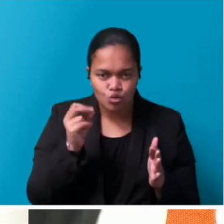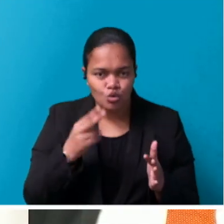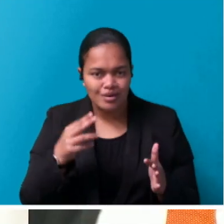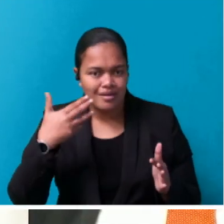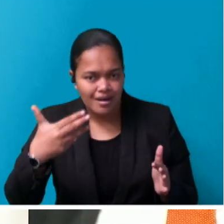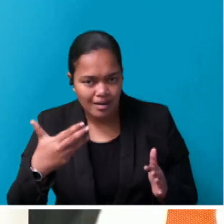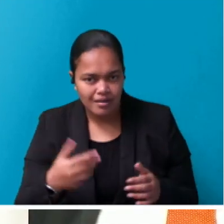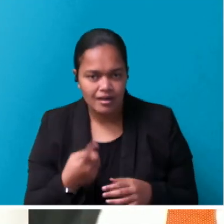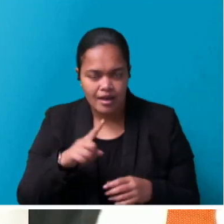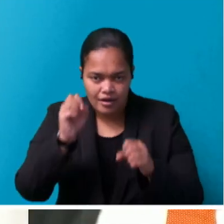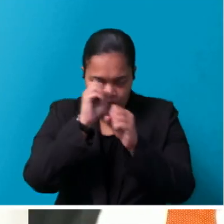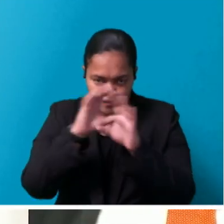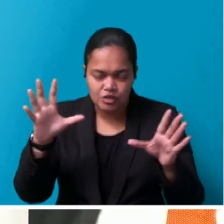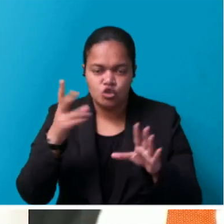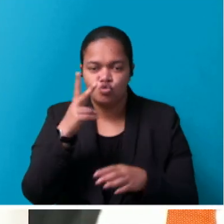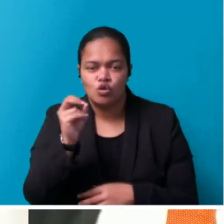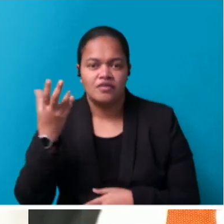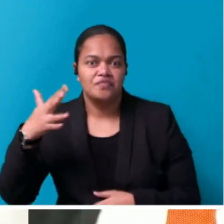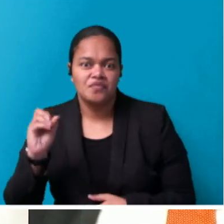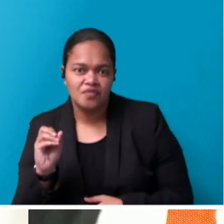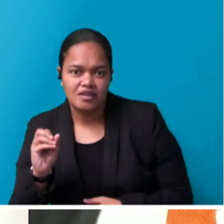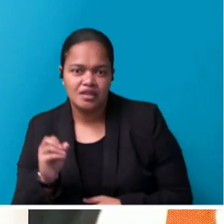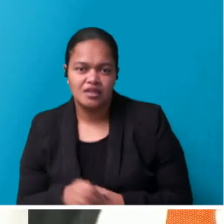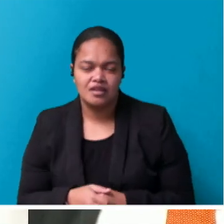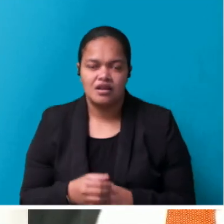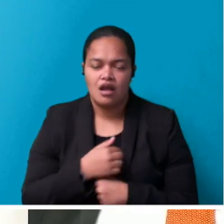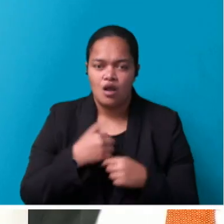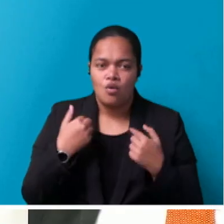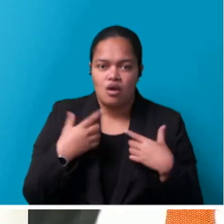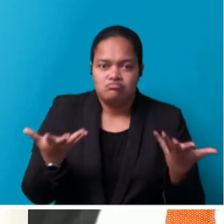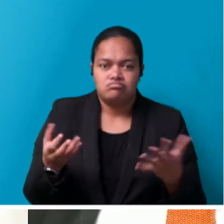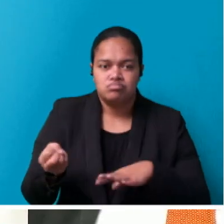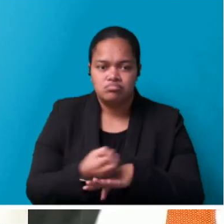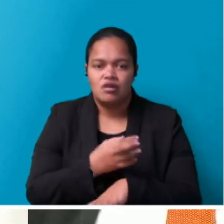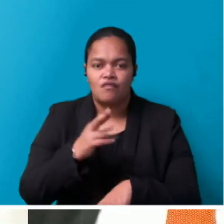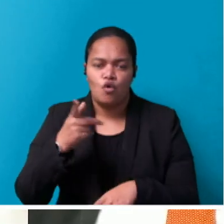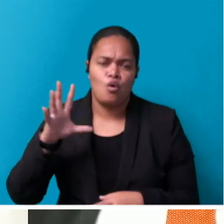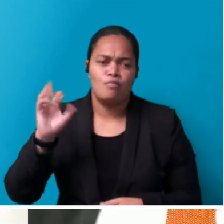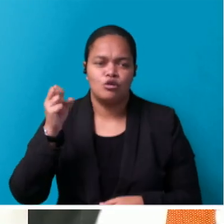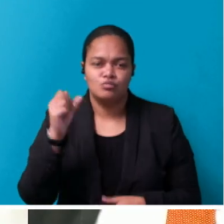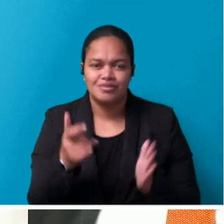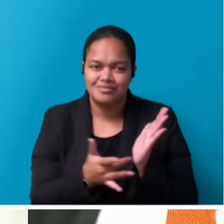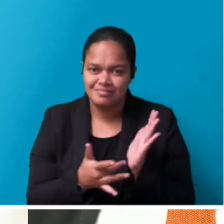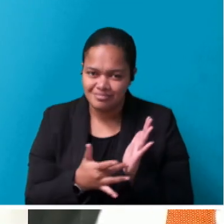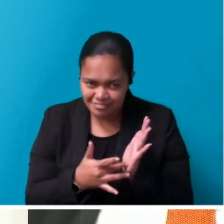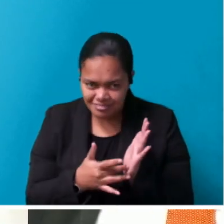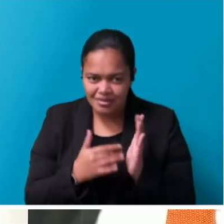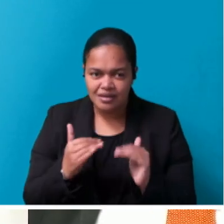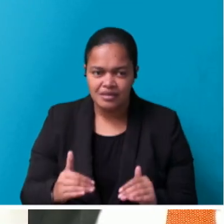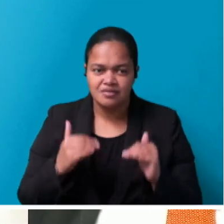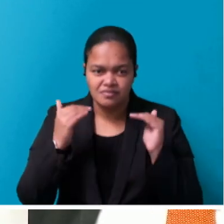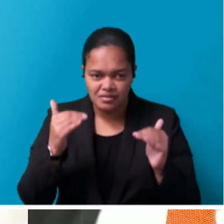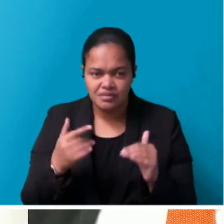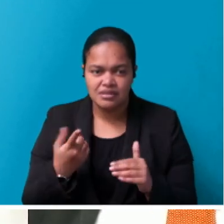and Vision 2050, reinforcing our aspirations for a prosperous, technologically advanced,